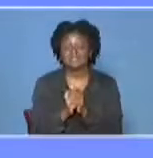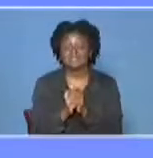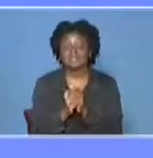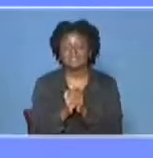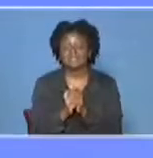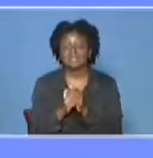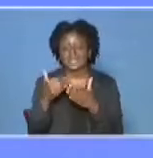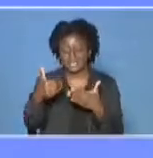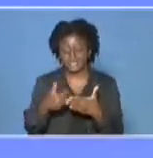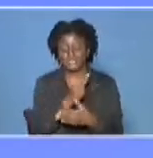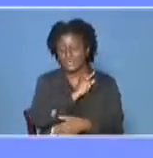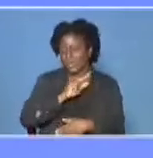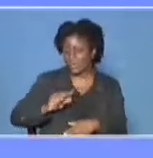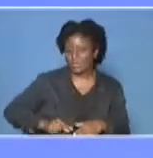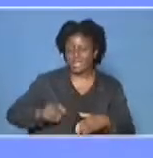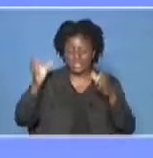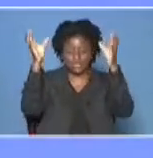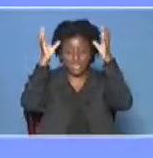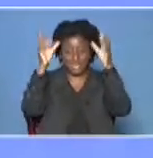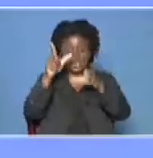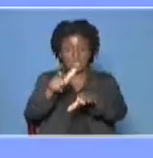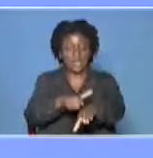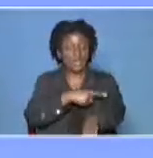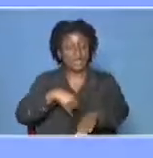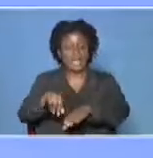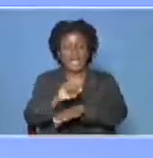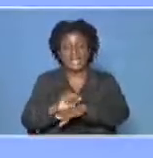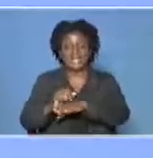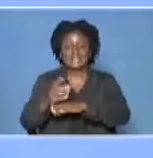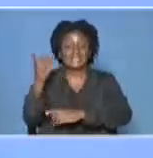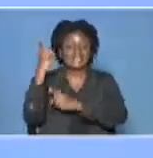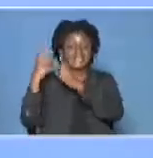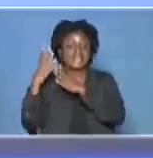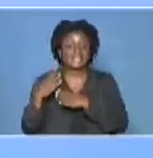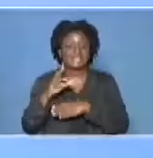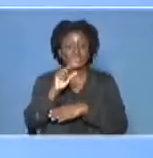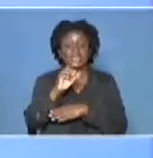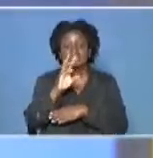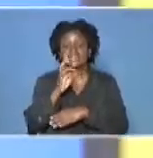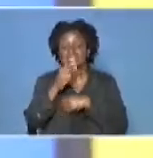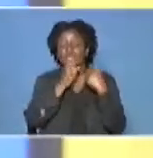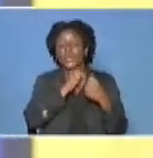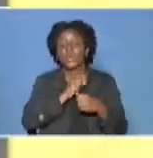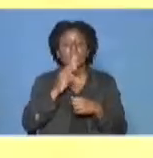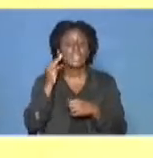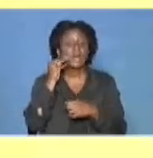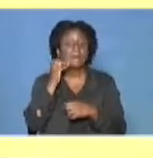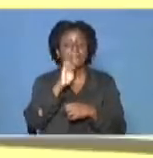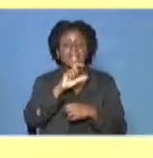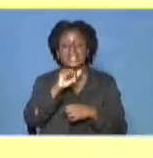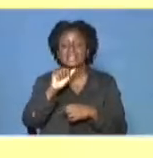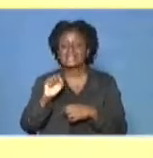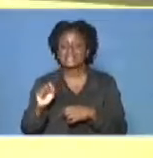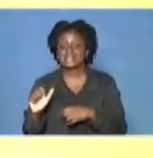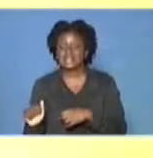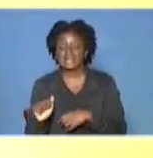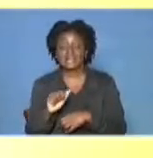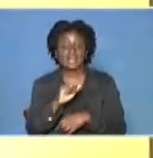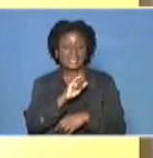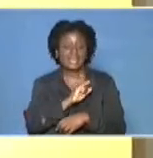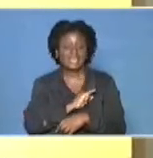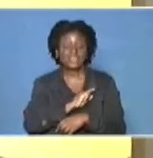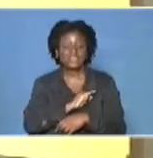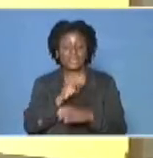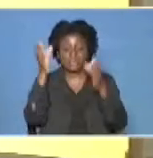A new queen crowned. Long Island descendant, 26-year-old Melissa Ingram, crowned Miss